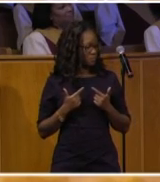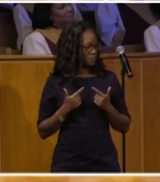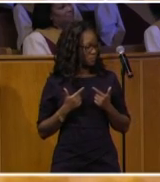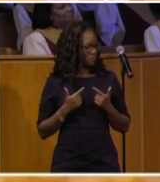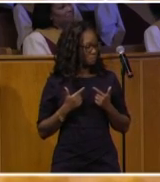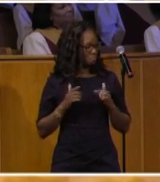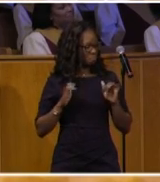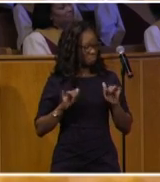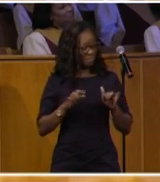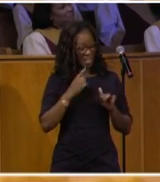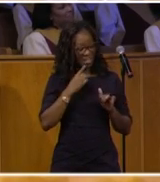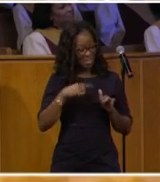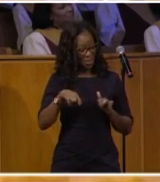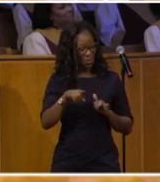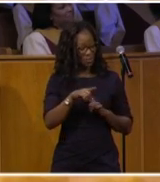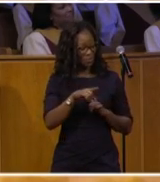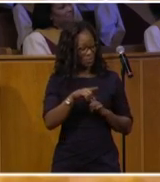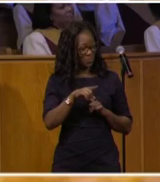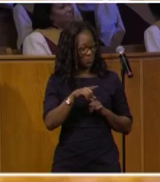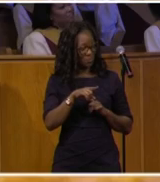I can tell you